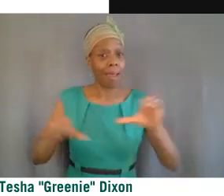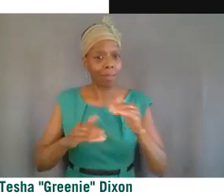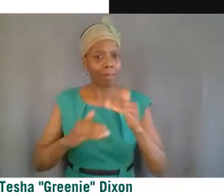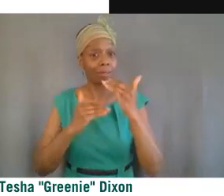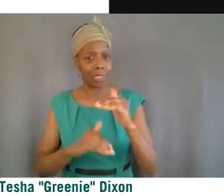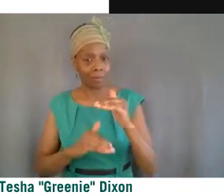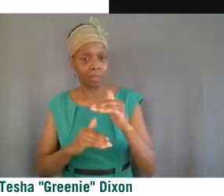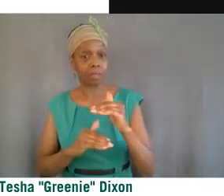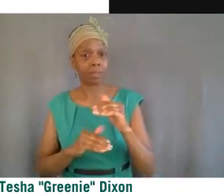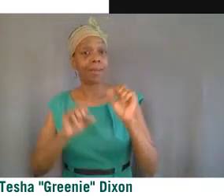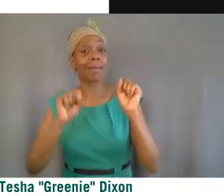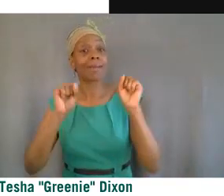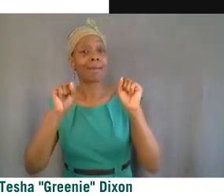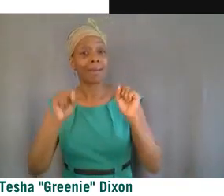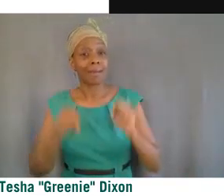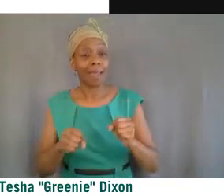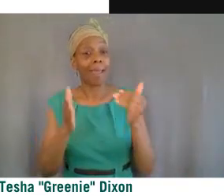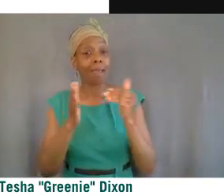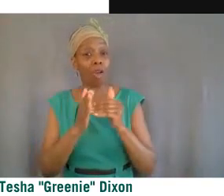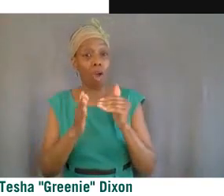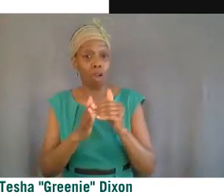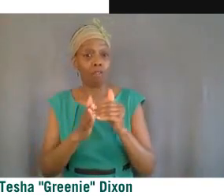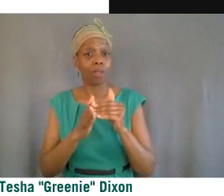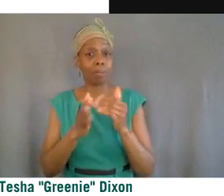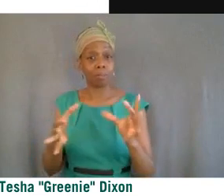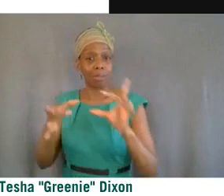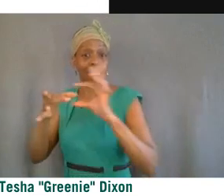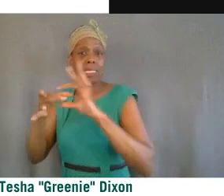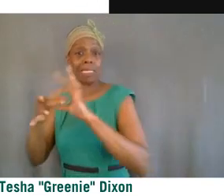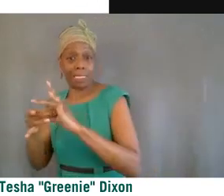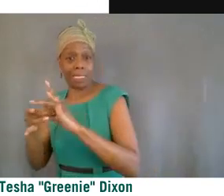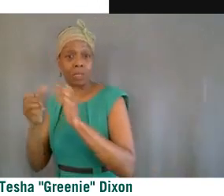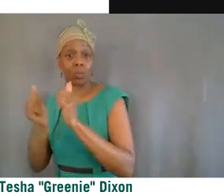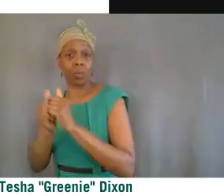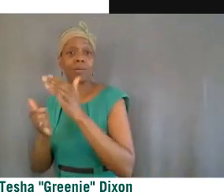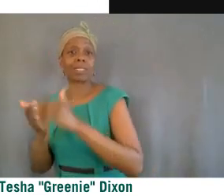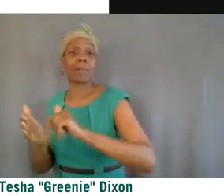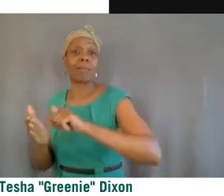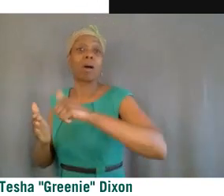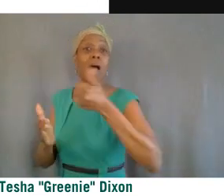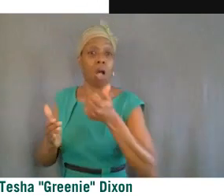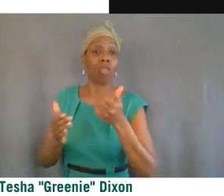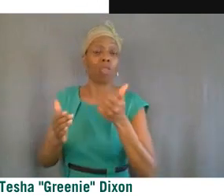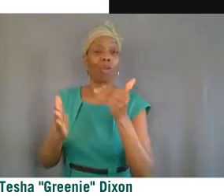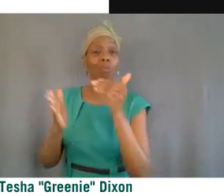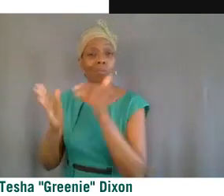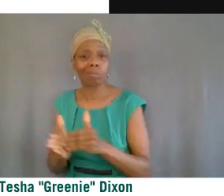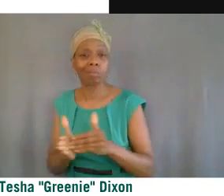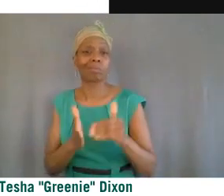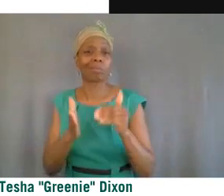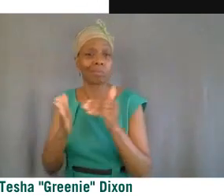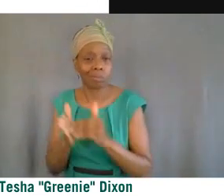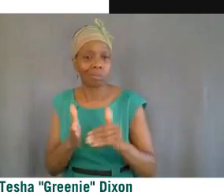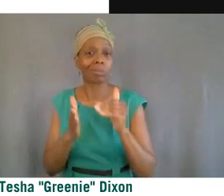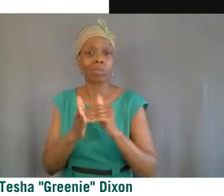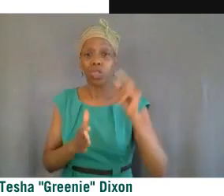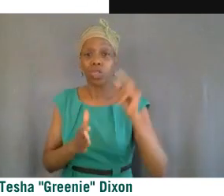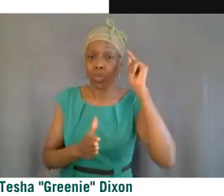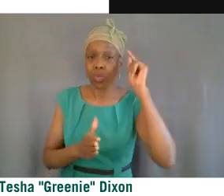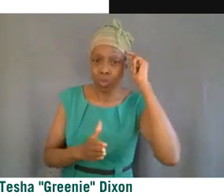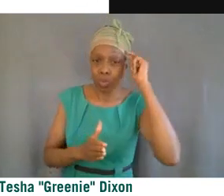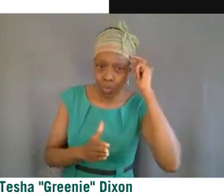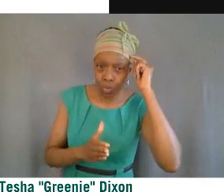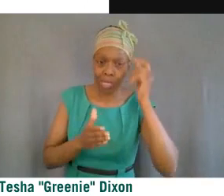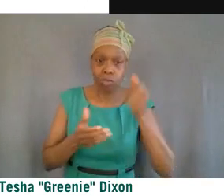can often be associated with some other very common neurologically driven problems. So those